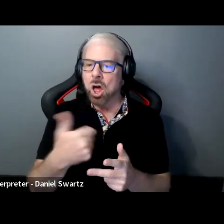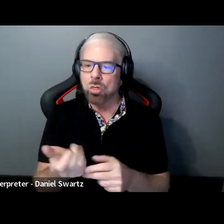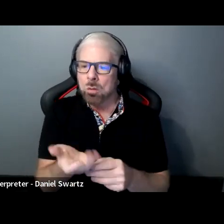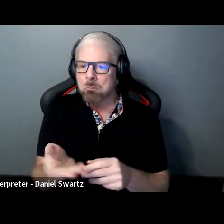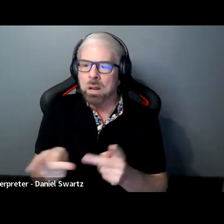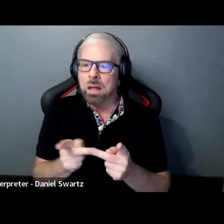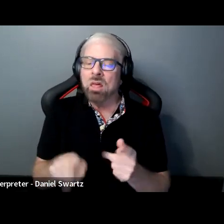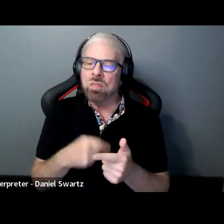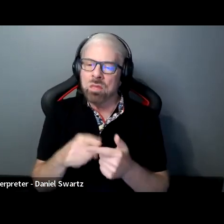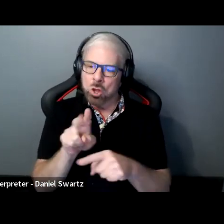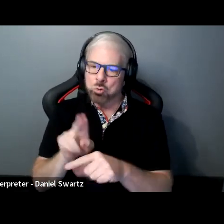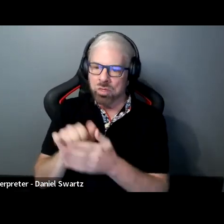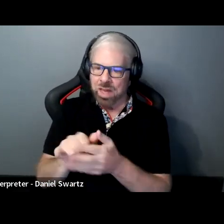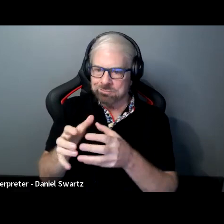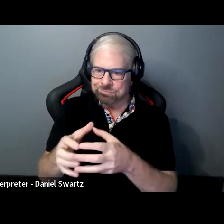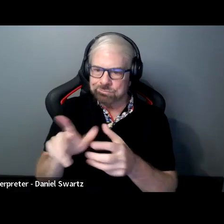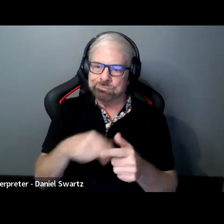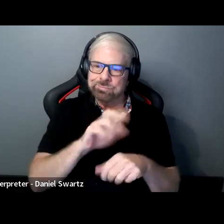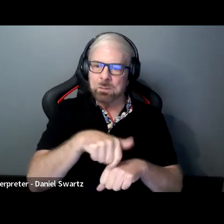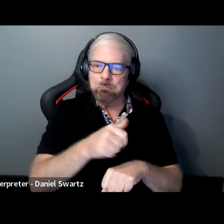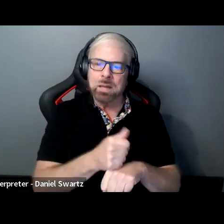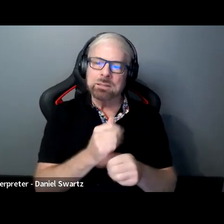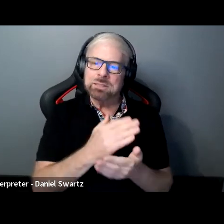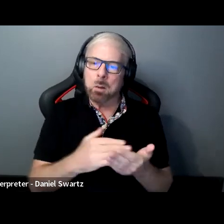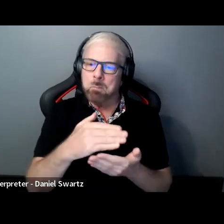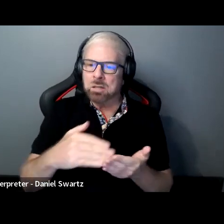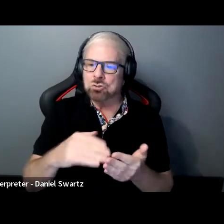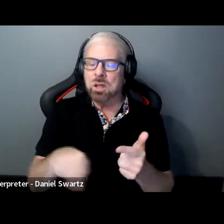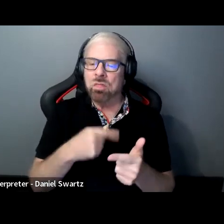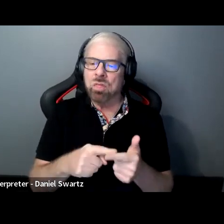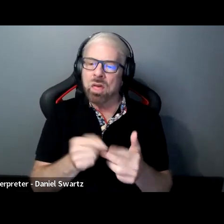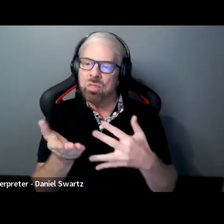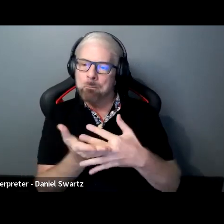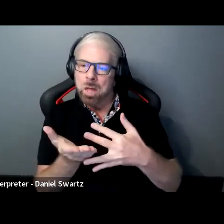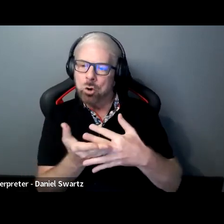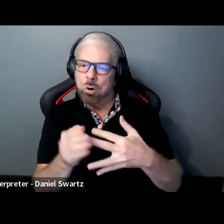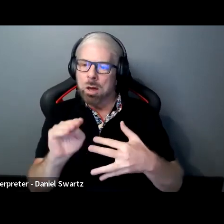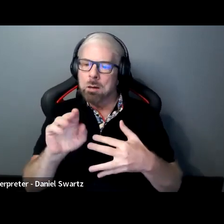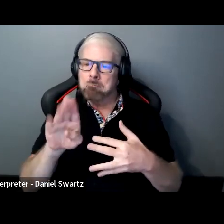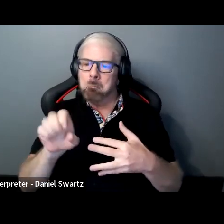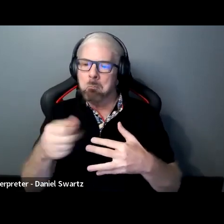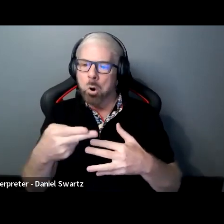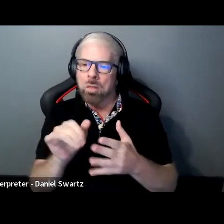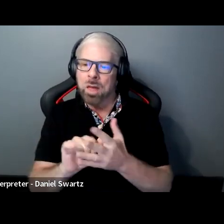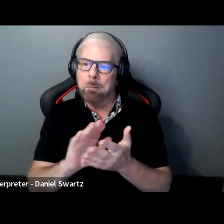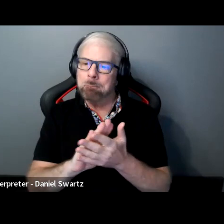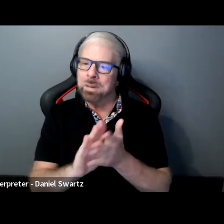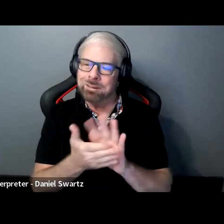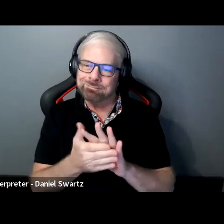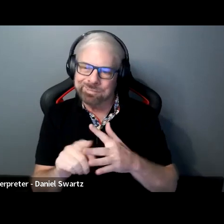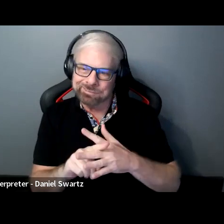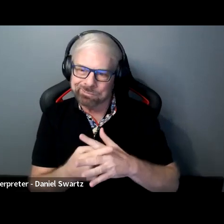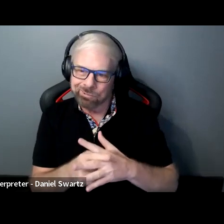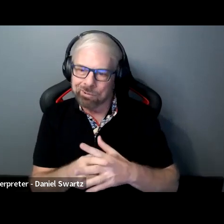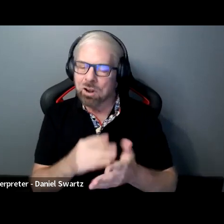their budgets on. So that's kind of mid-March becomes sort of the start of the budget process. So